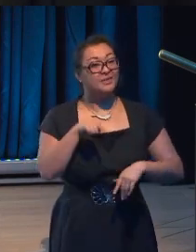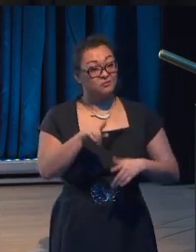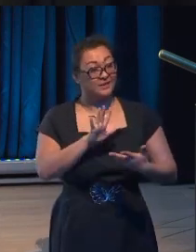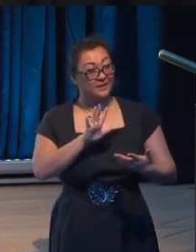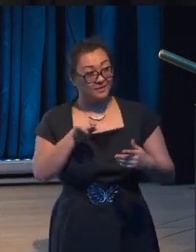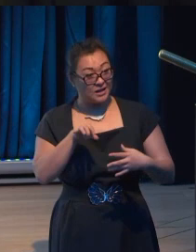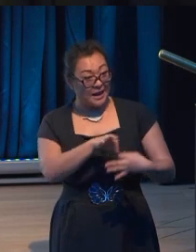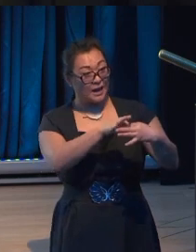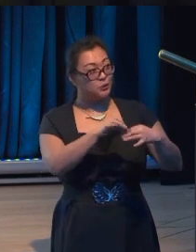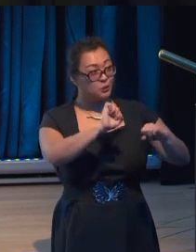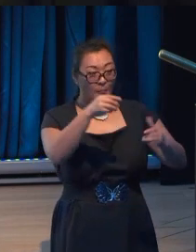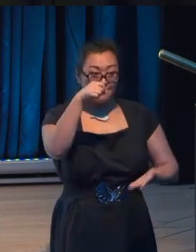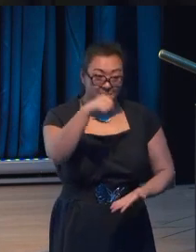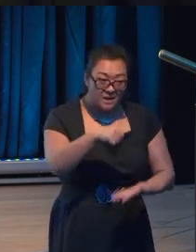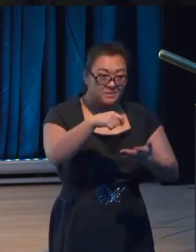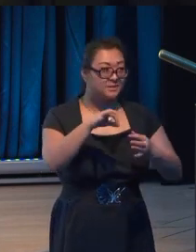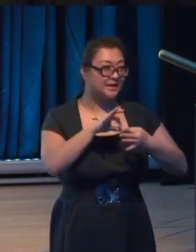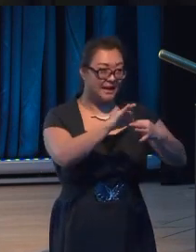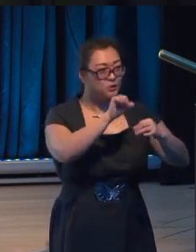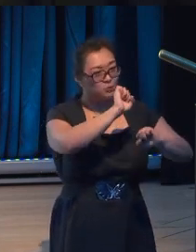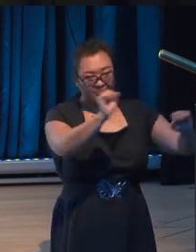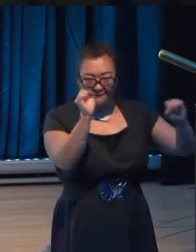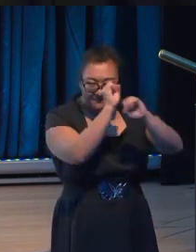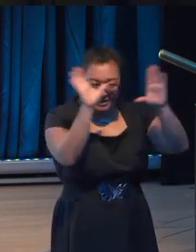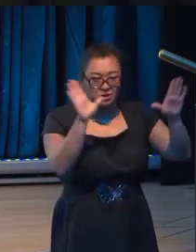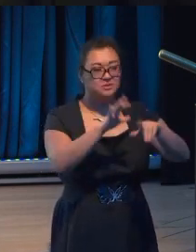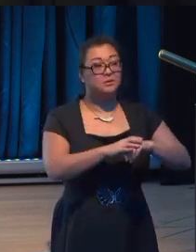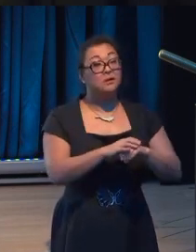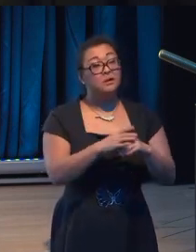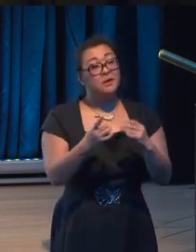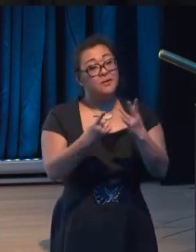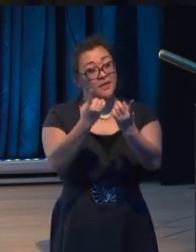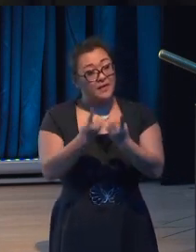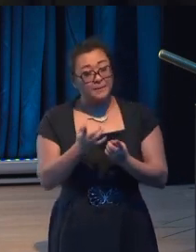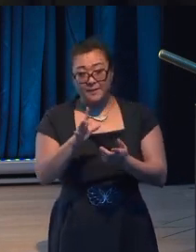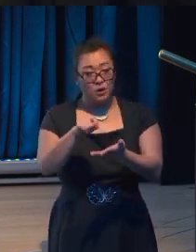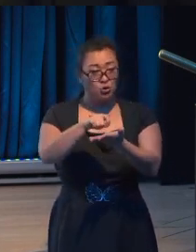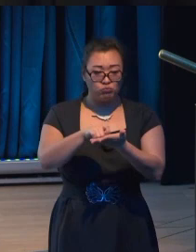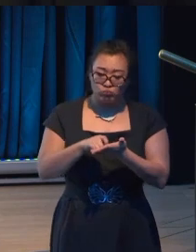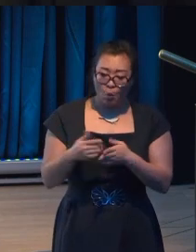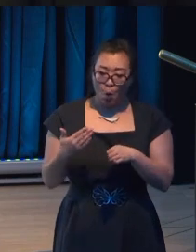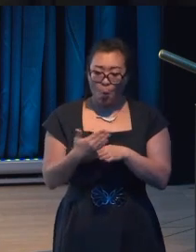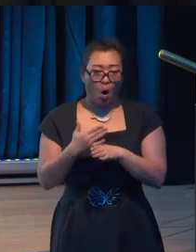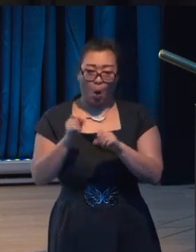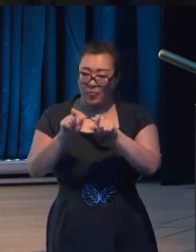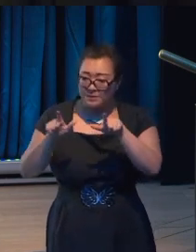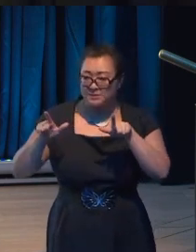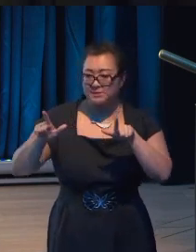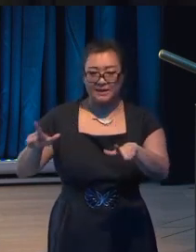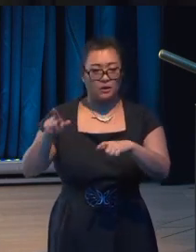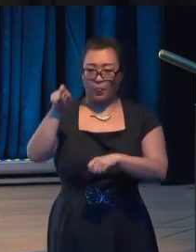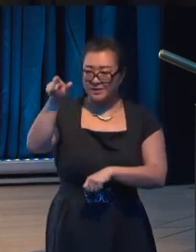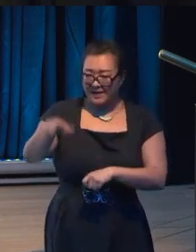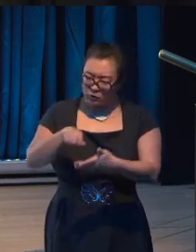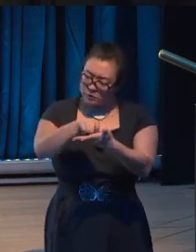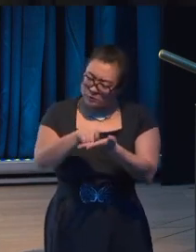Another side of this is that you might work really hard on a scene and some dialogue, and then another writer, maybe one with more experience, maybe one with